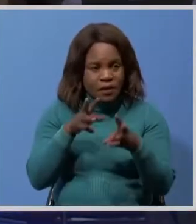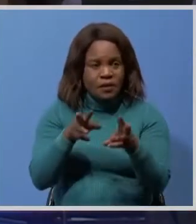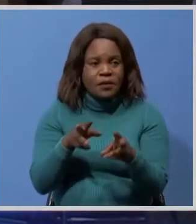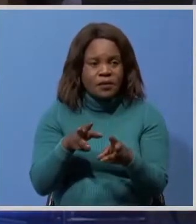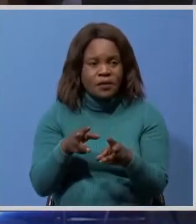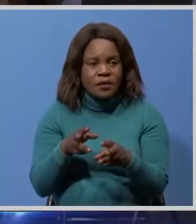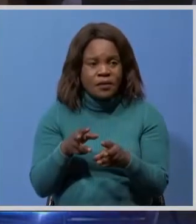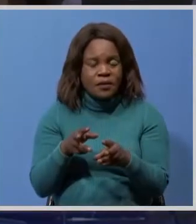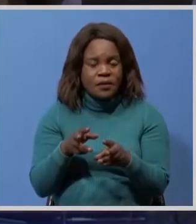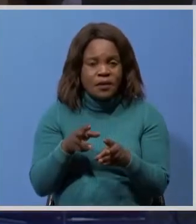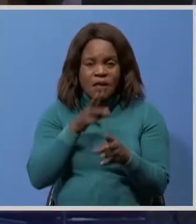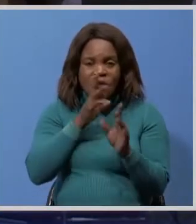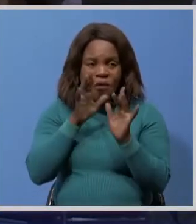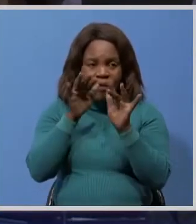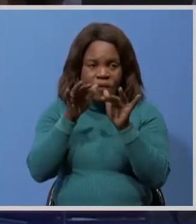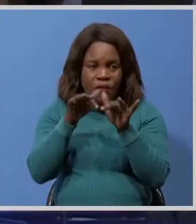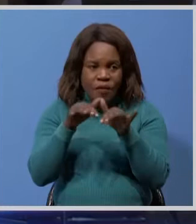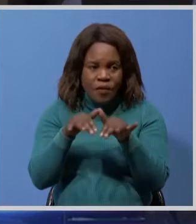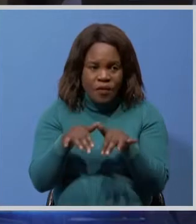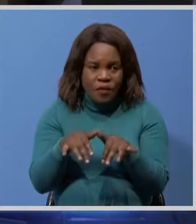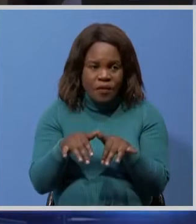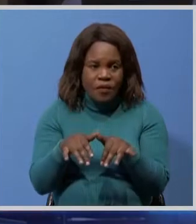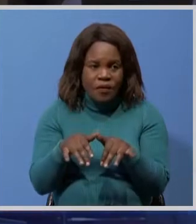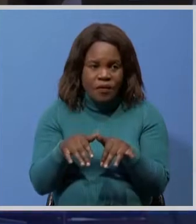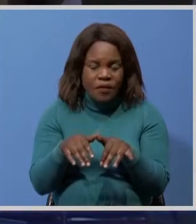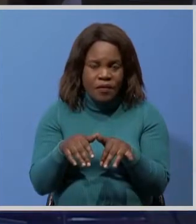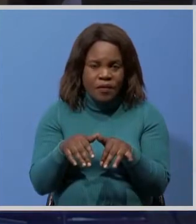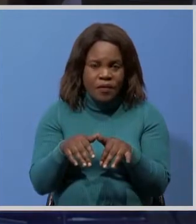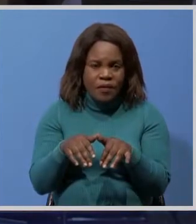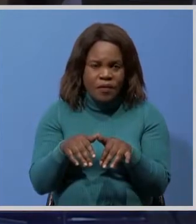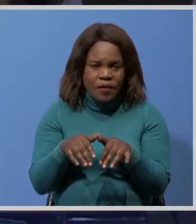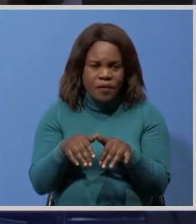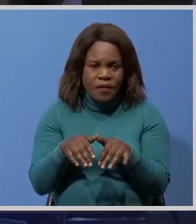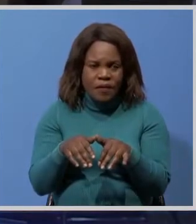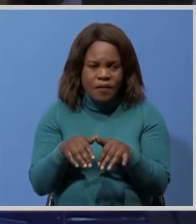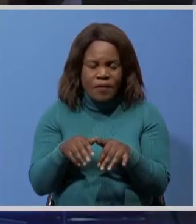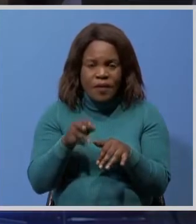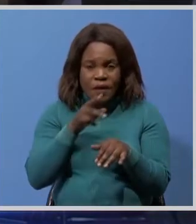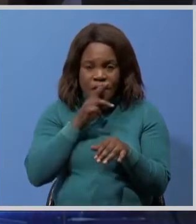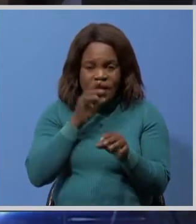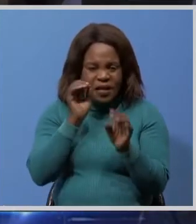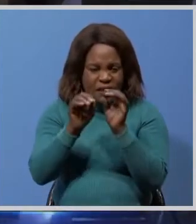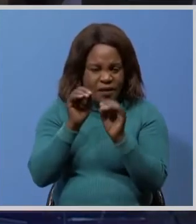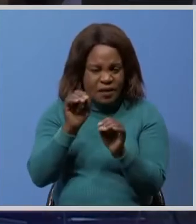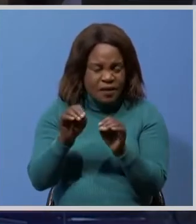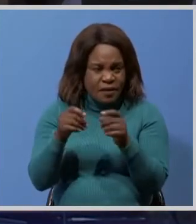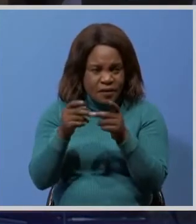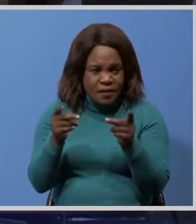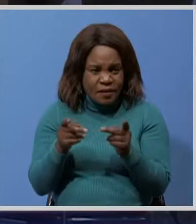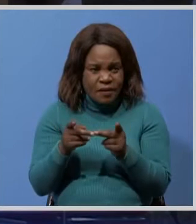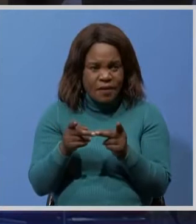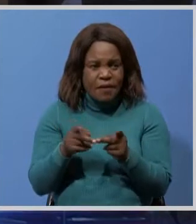Falls. Construction of conventional water treatment plant at